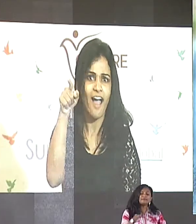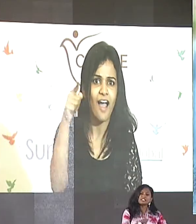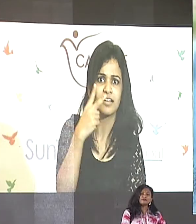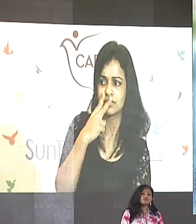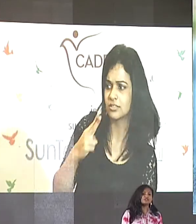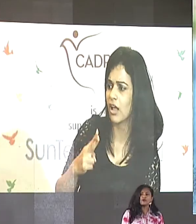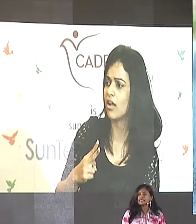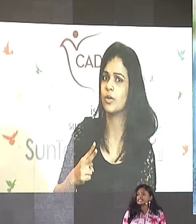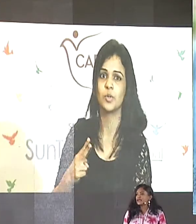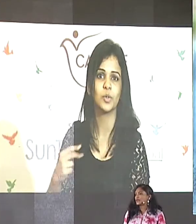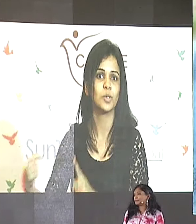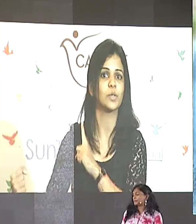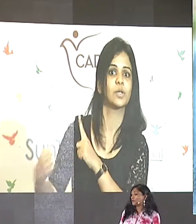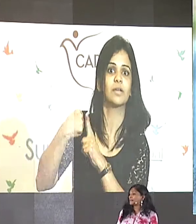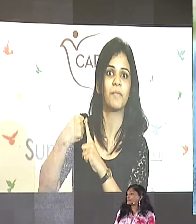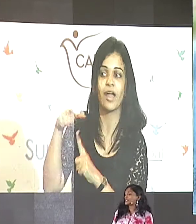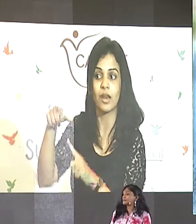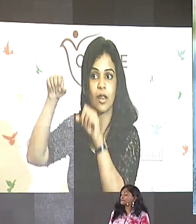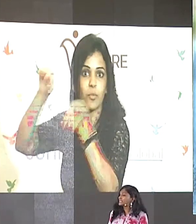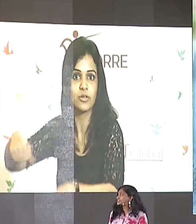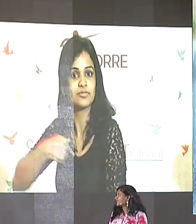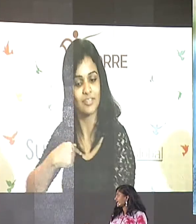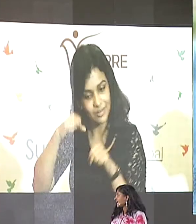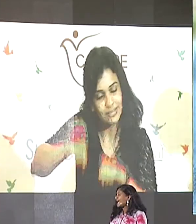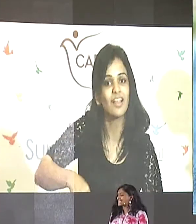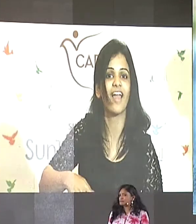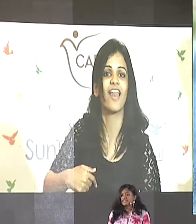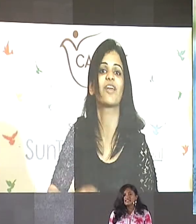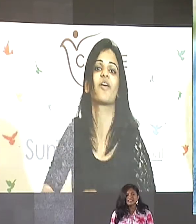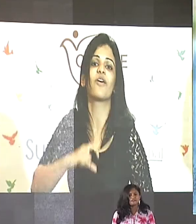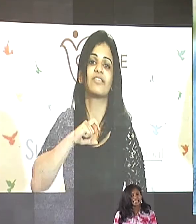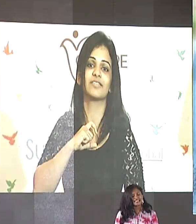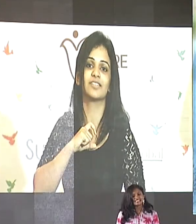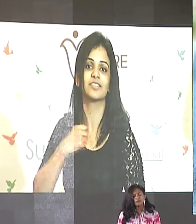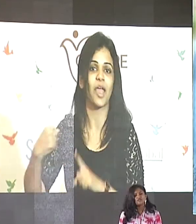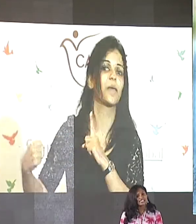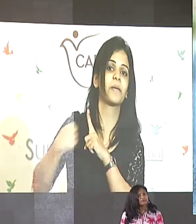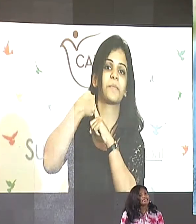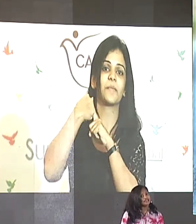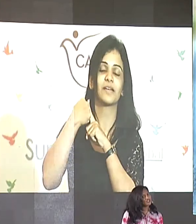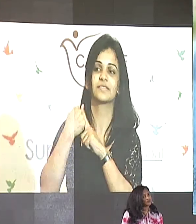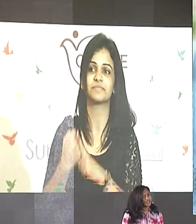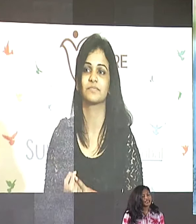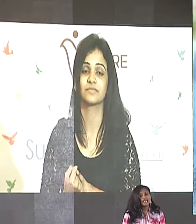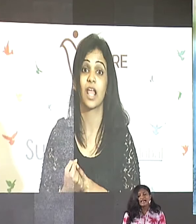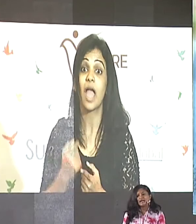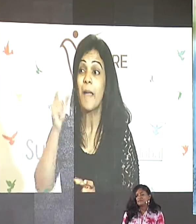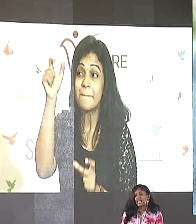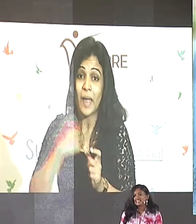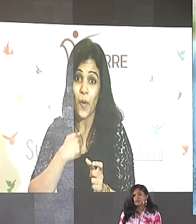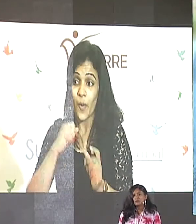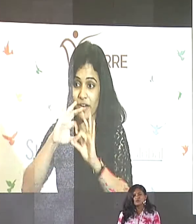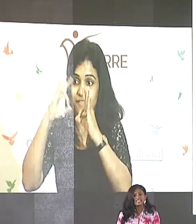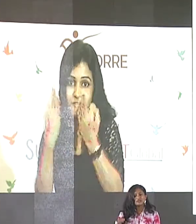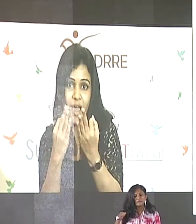made it possible for those boys and what made it possible for me today has been the fact that someone really believed in me,